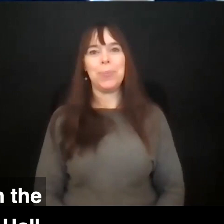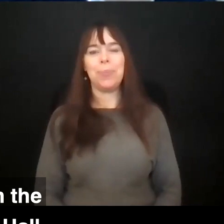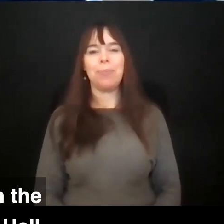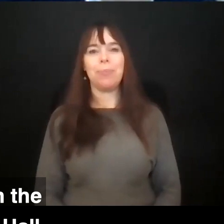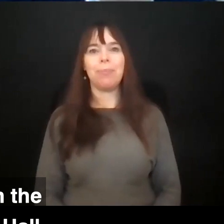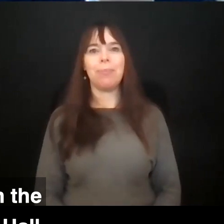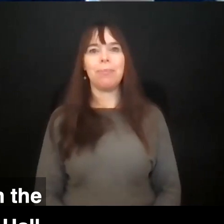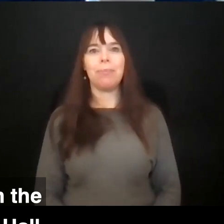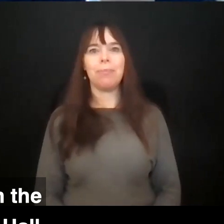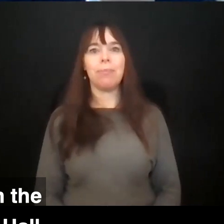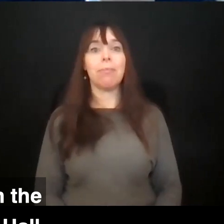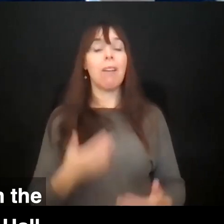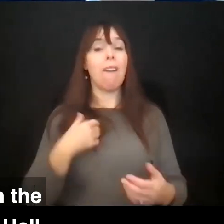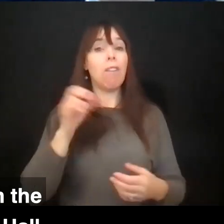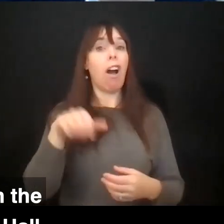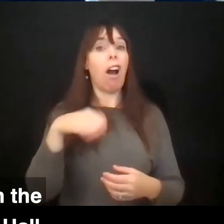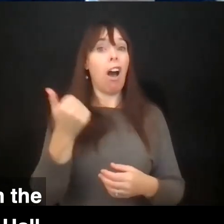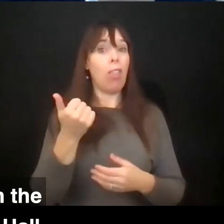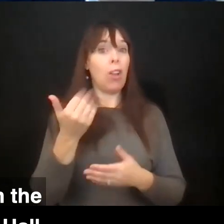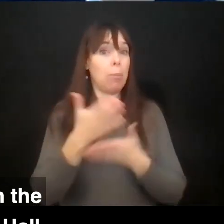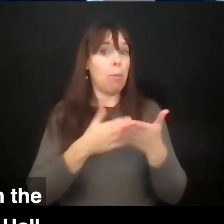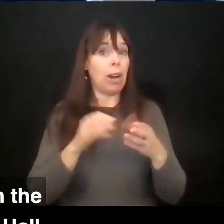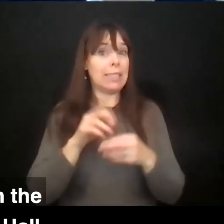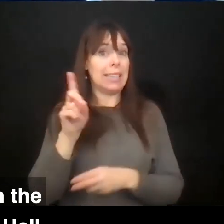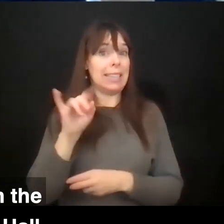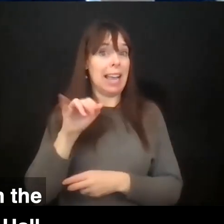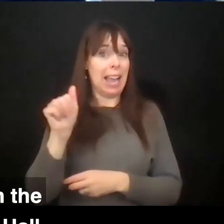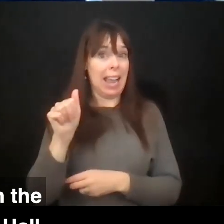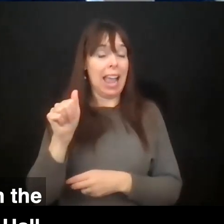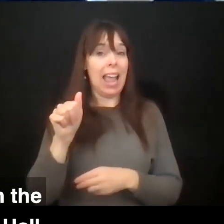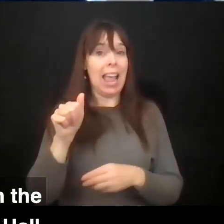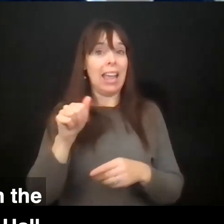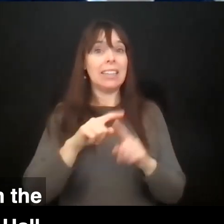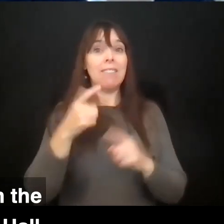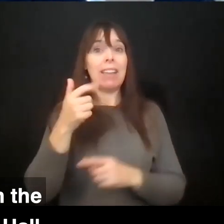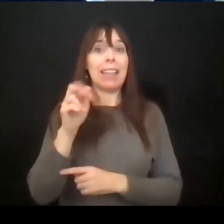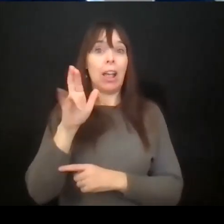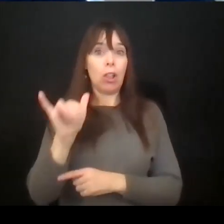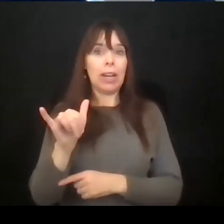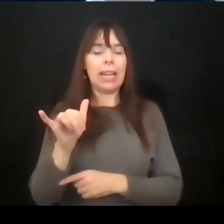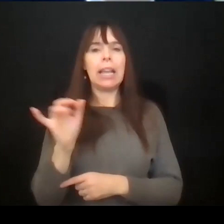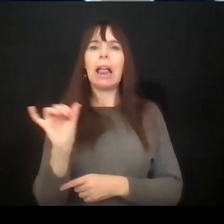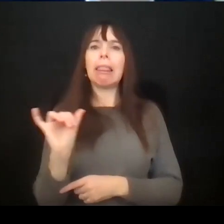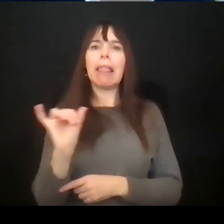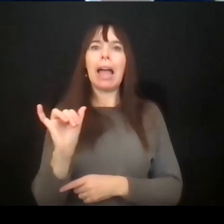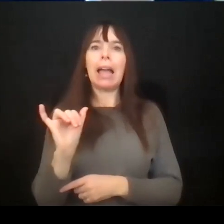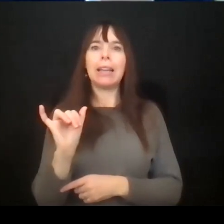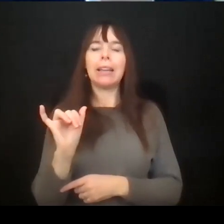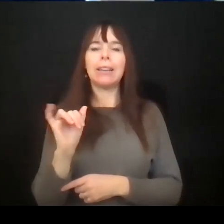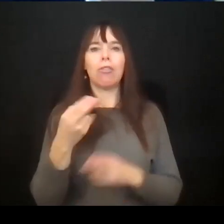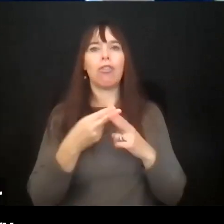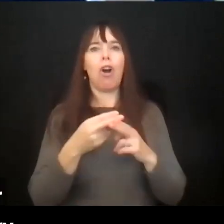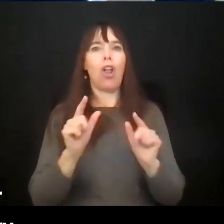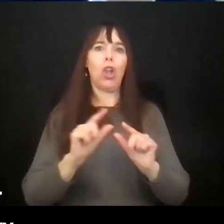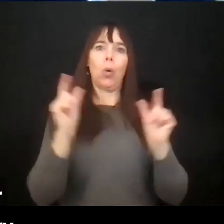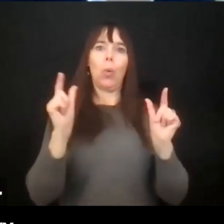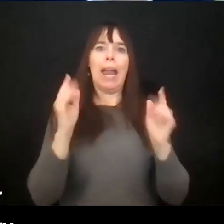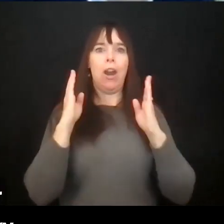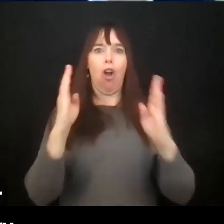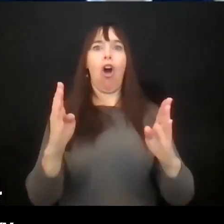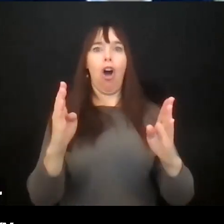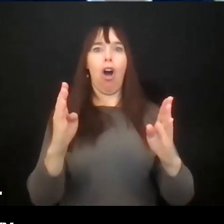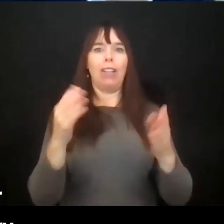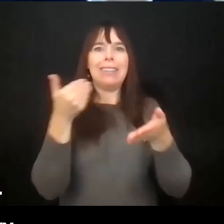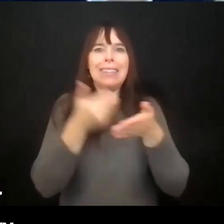We have other areas in the DIA, such as the Great Hall, which is right near